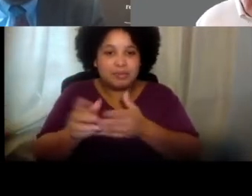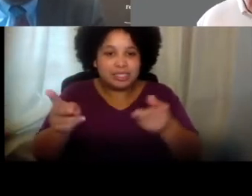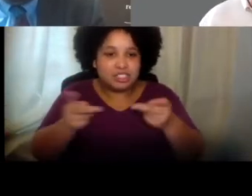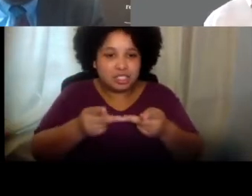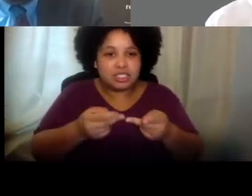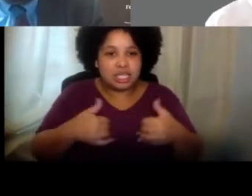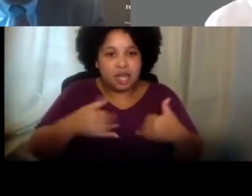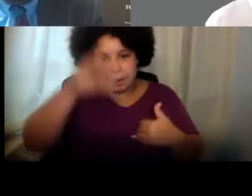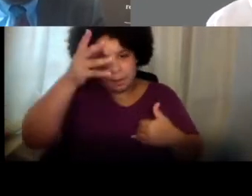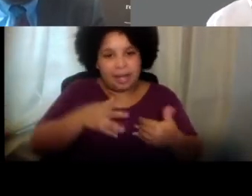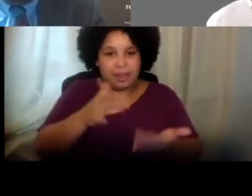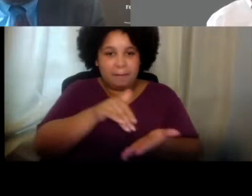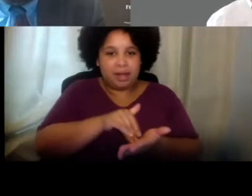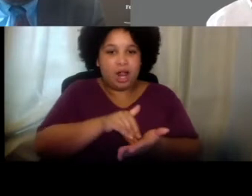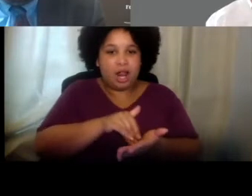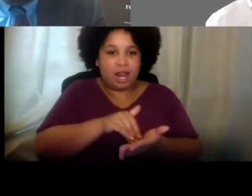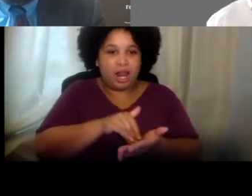slide